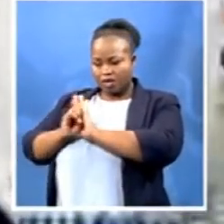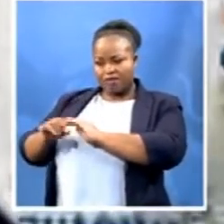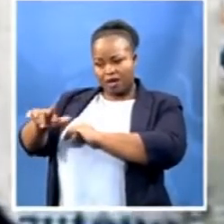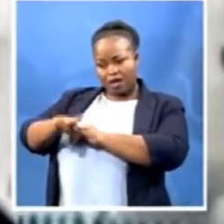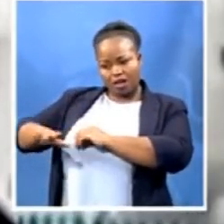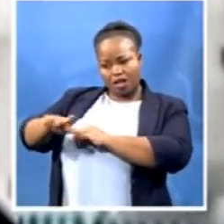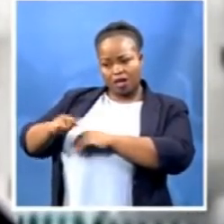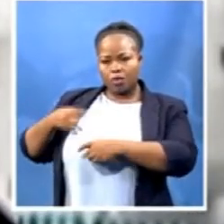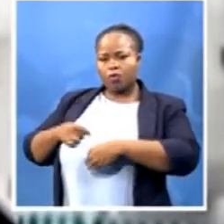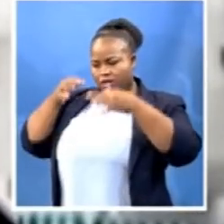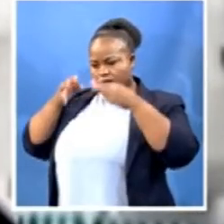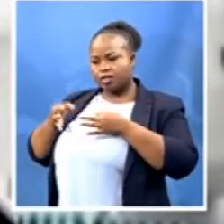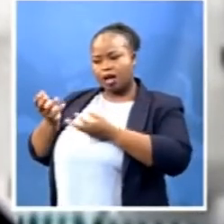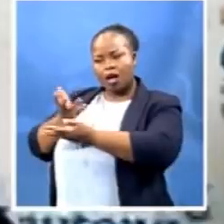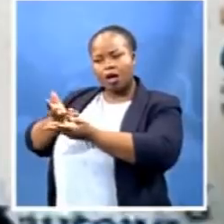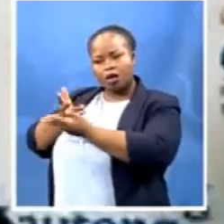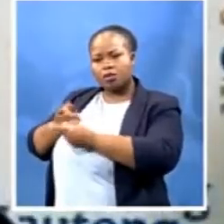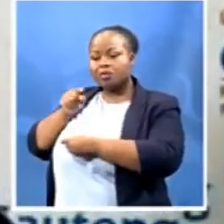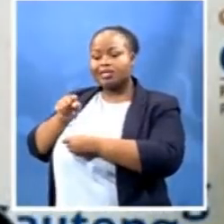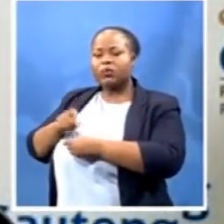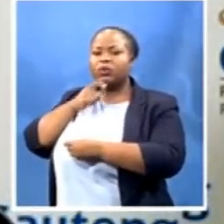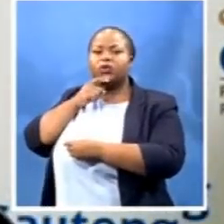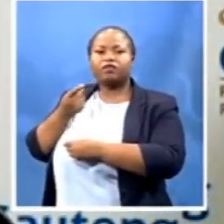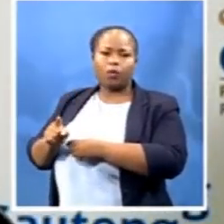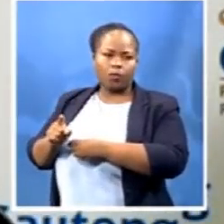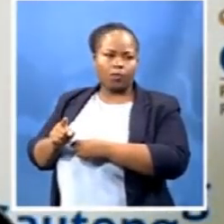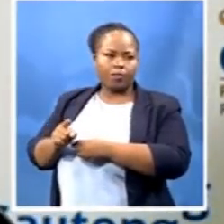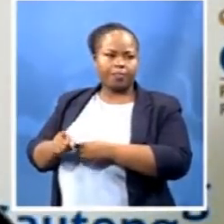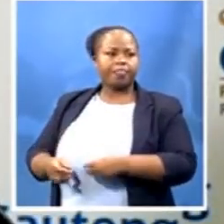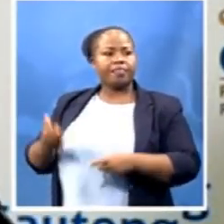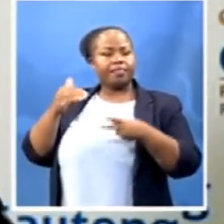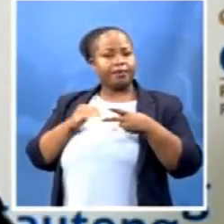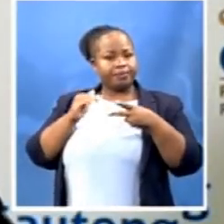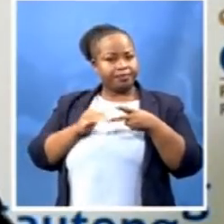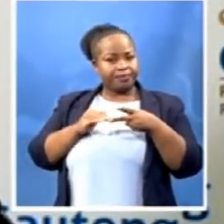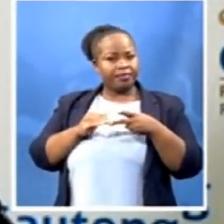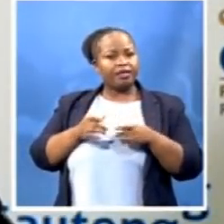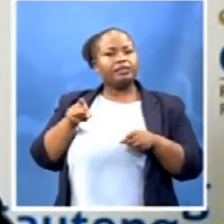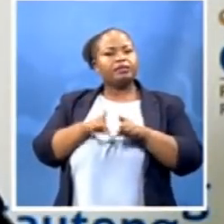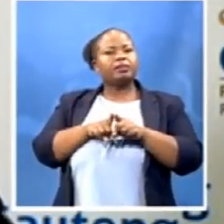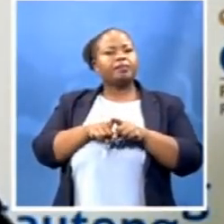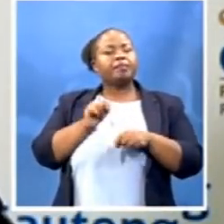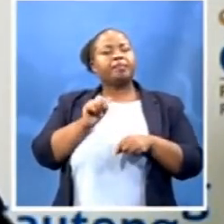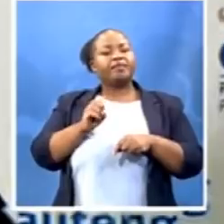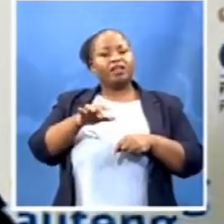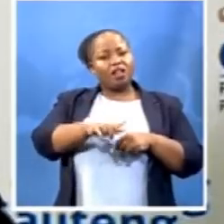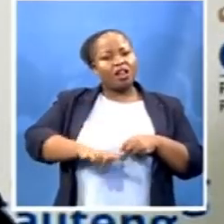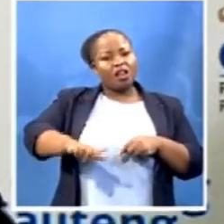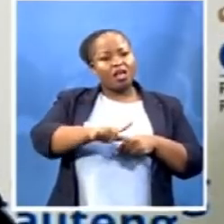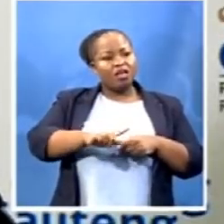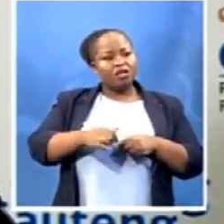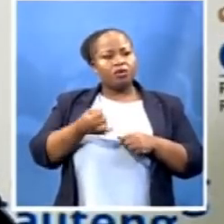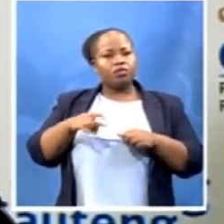determine what the land will be used for. In the instance where land is to be identified for human settlement